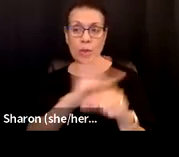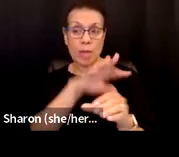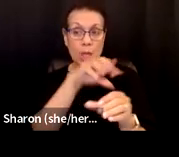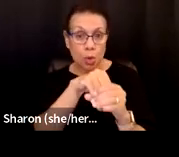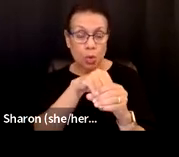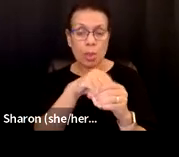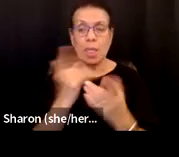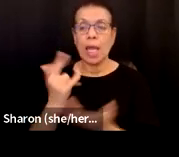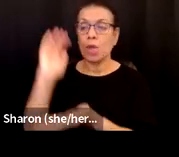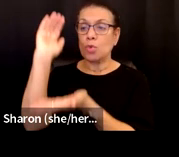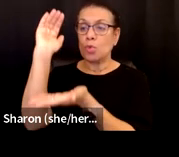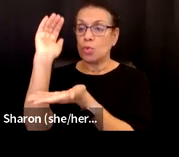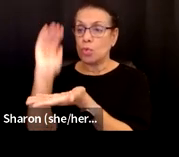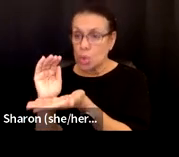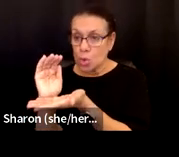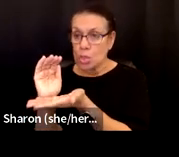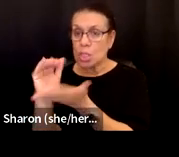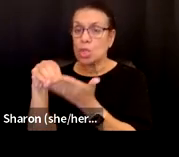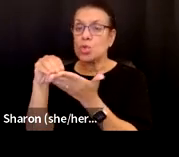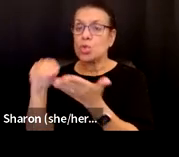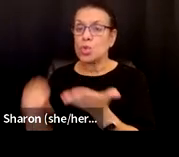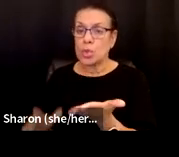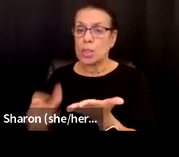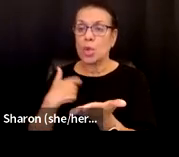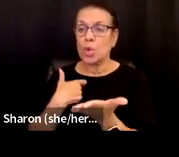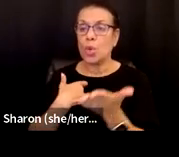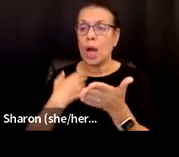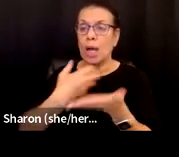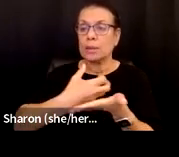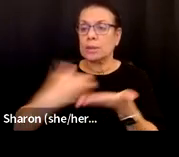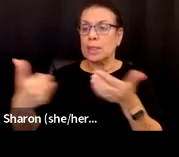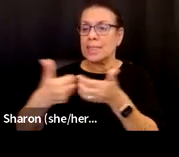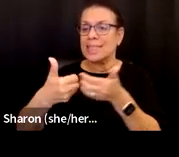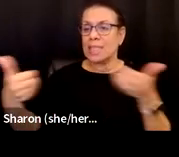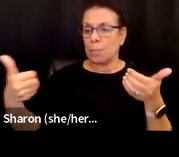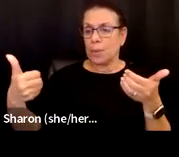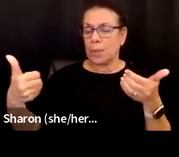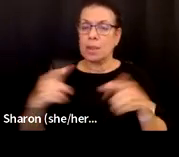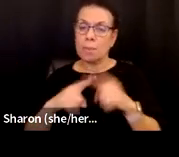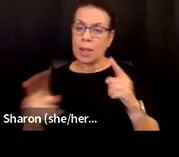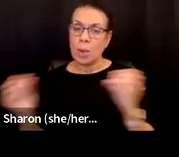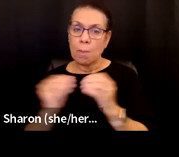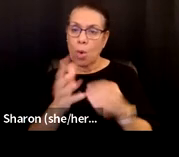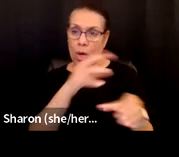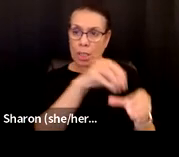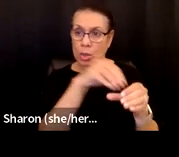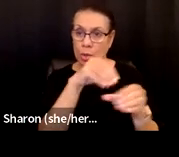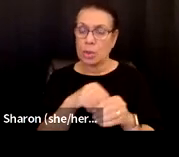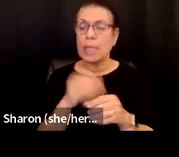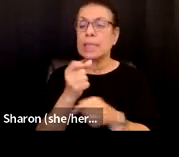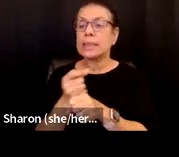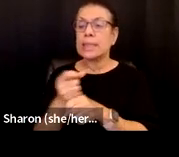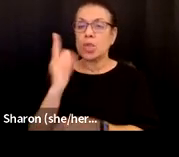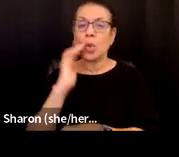decreasing the number of students in substantially separate placements those numbers continue to grow next year's cohort will have the